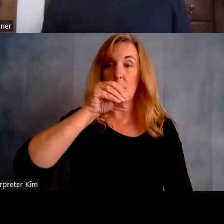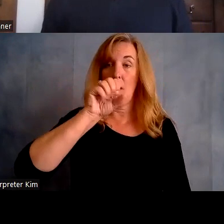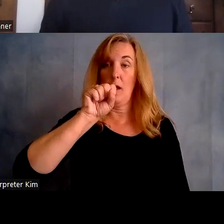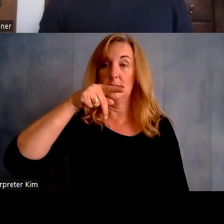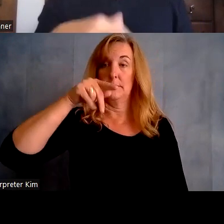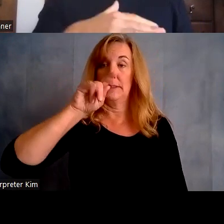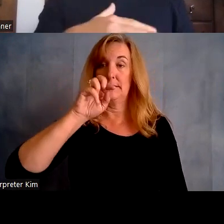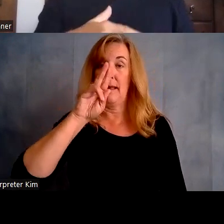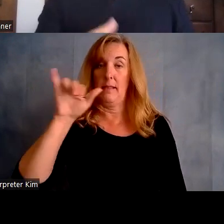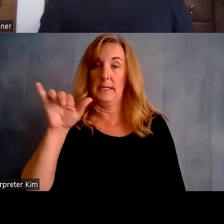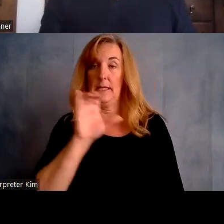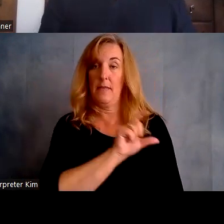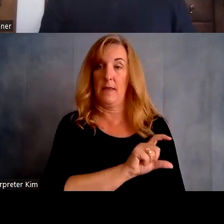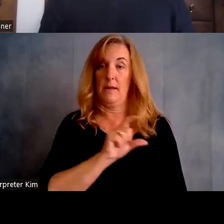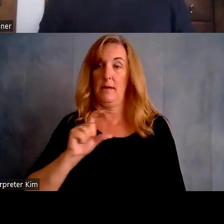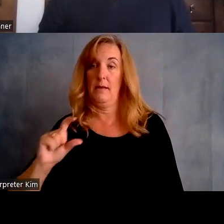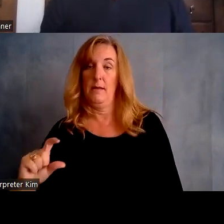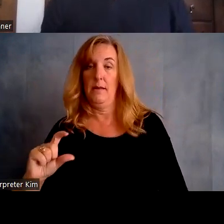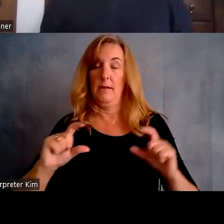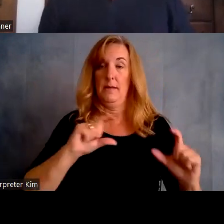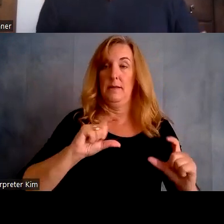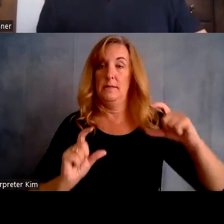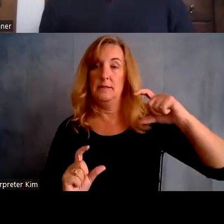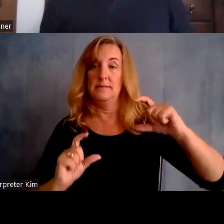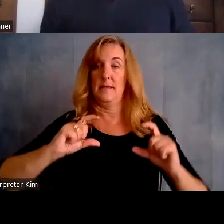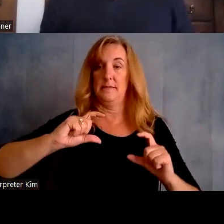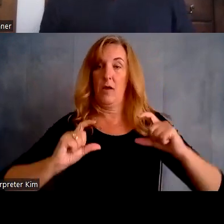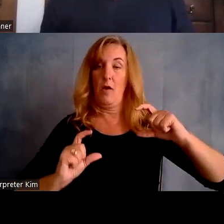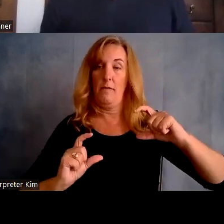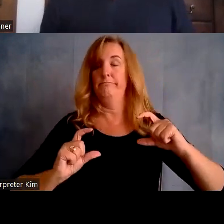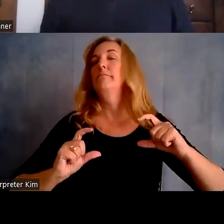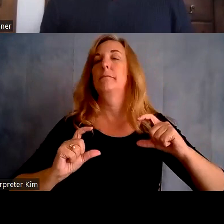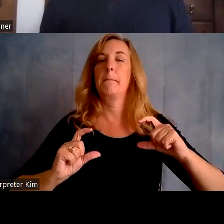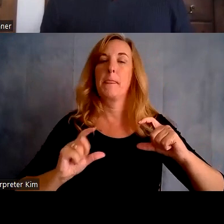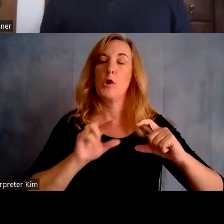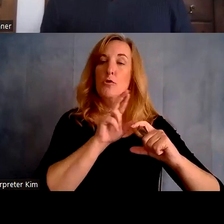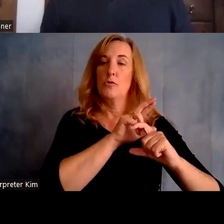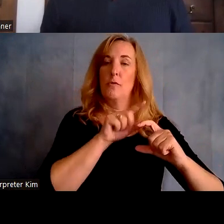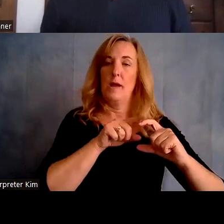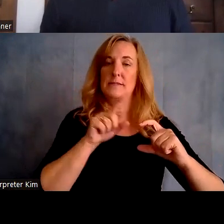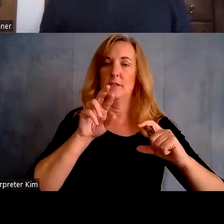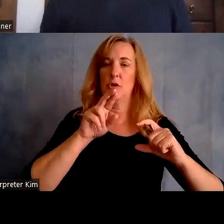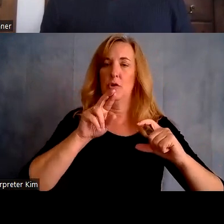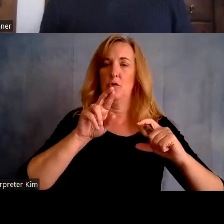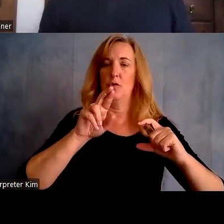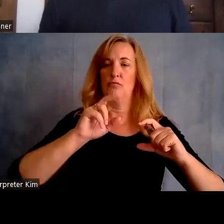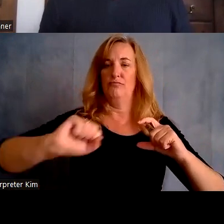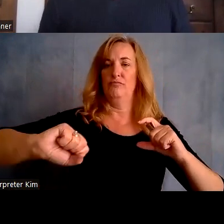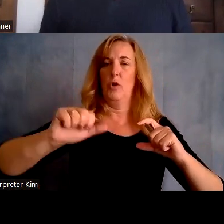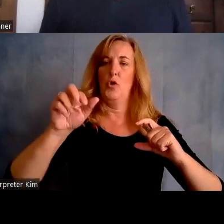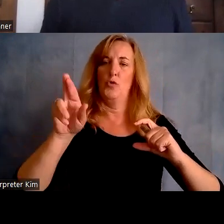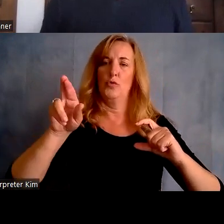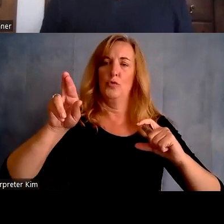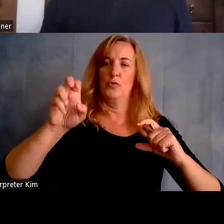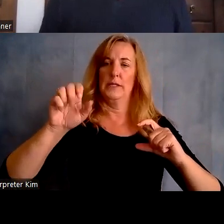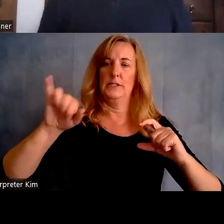a seesaw type of device, and on the right-hand side, it says rejection. And on the left-hand side,